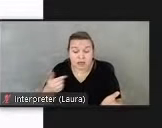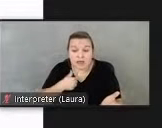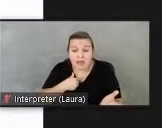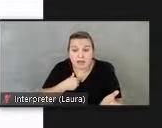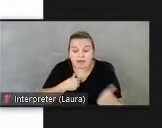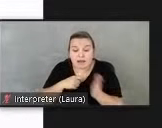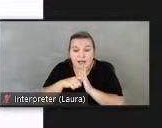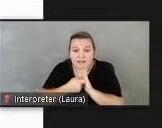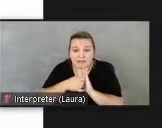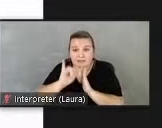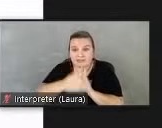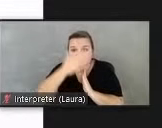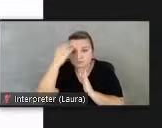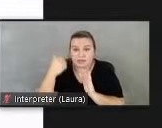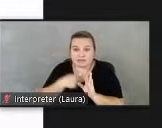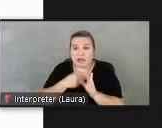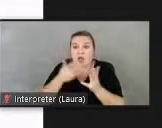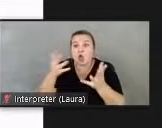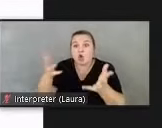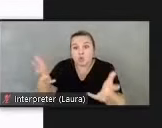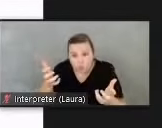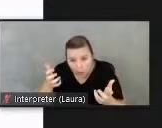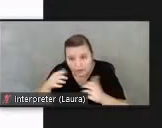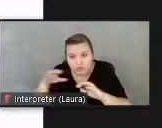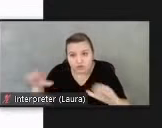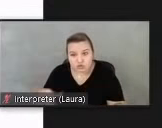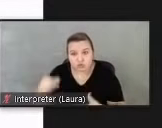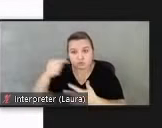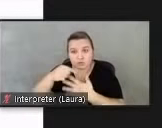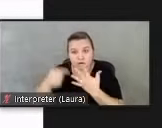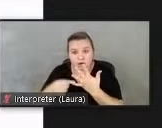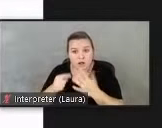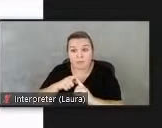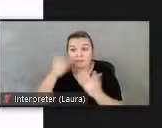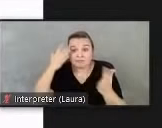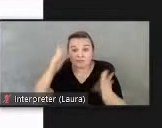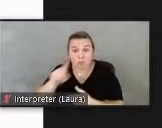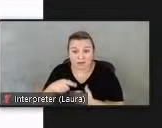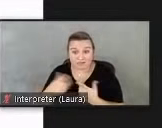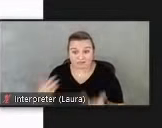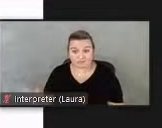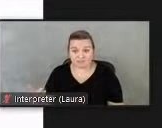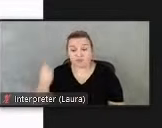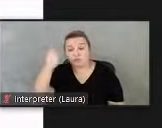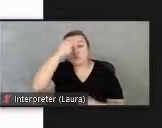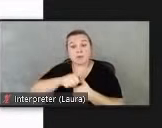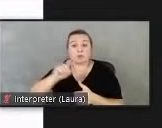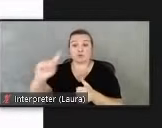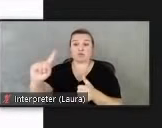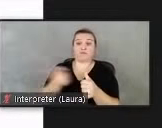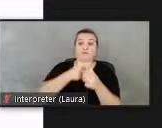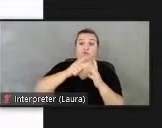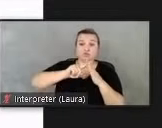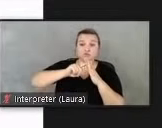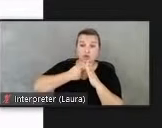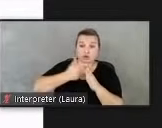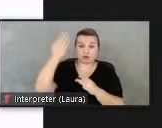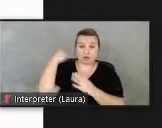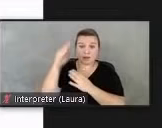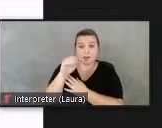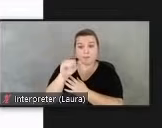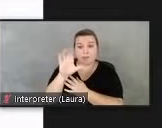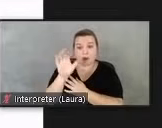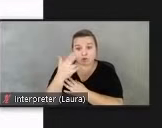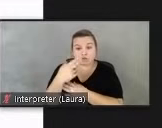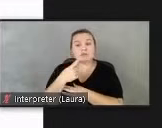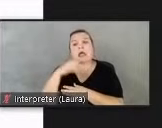this, is we're going to be unsure of when this is going to happen. Remember when we first started this back in March and say,